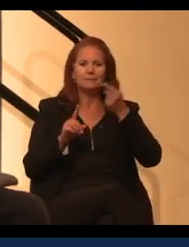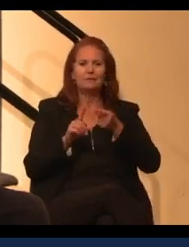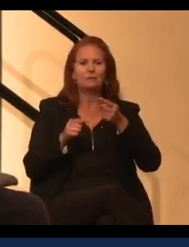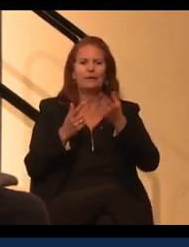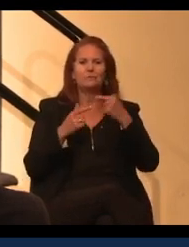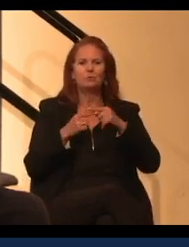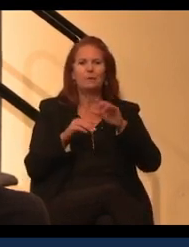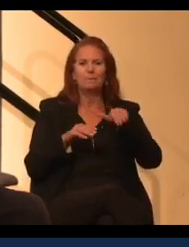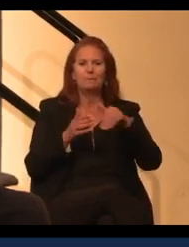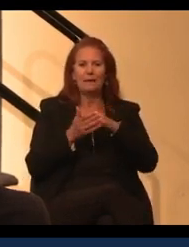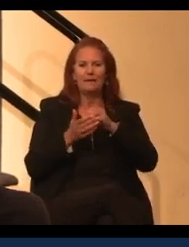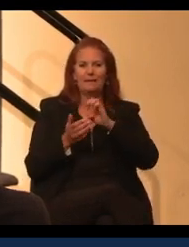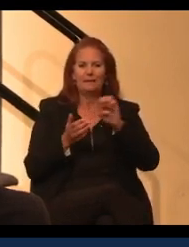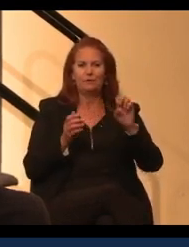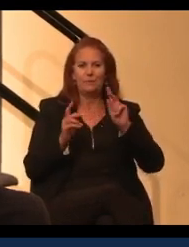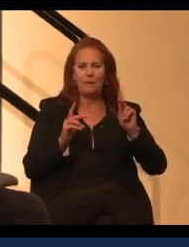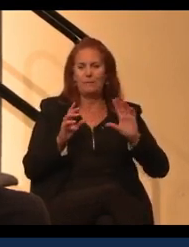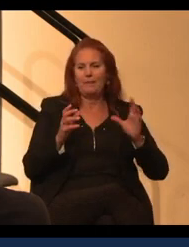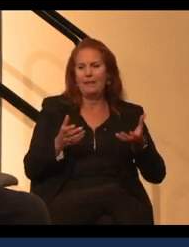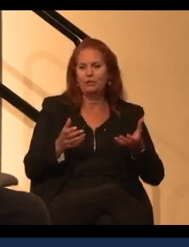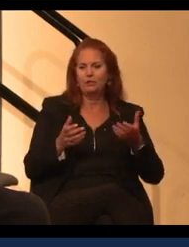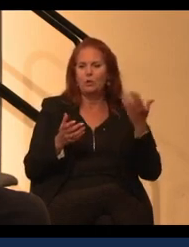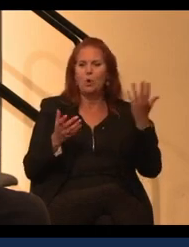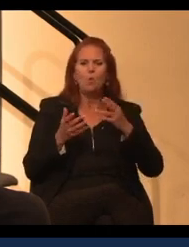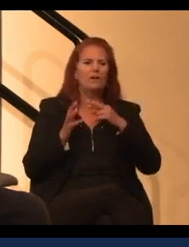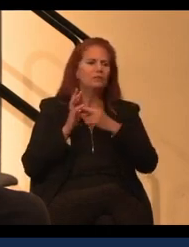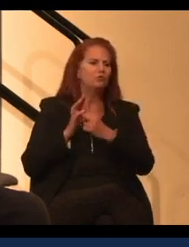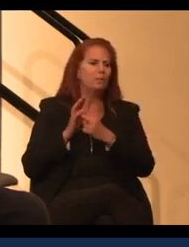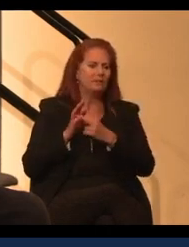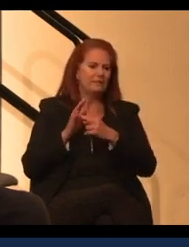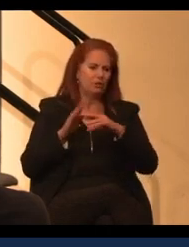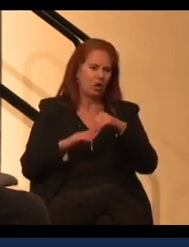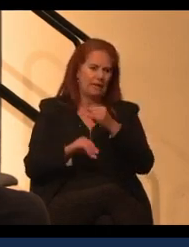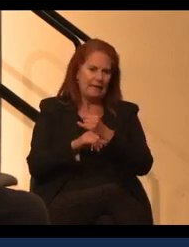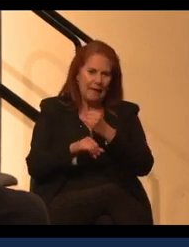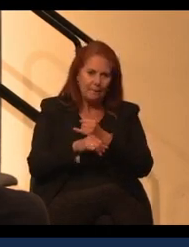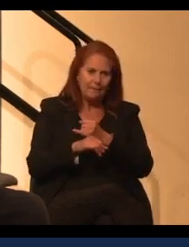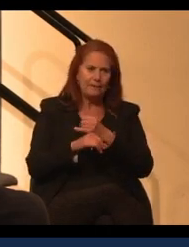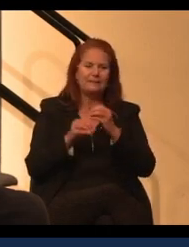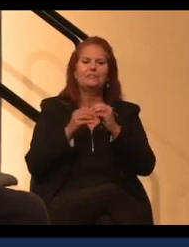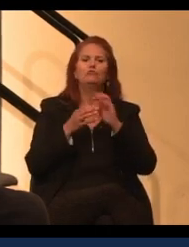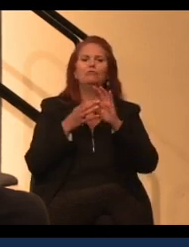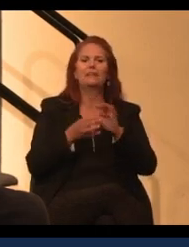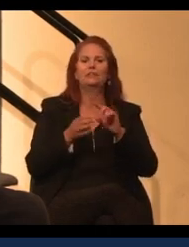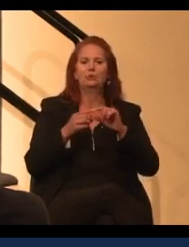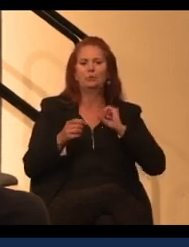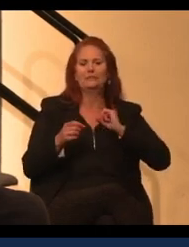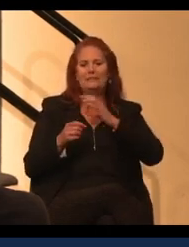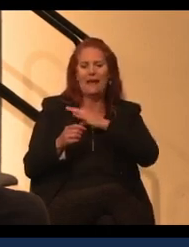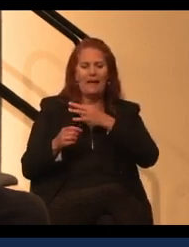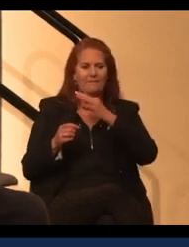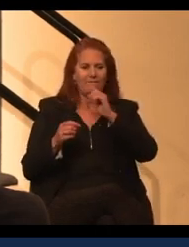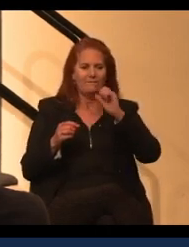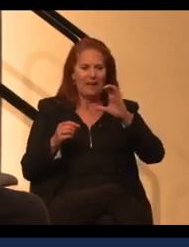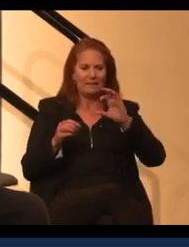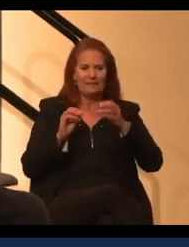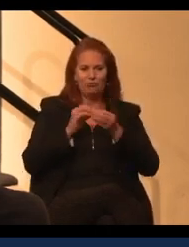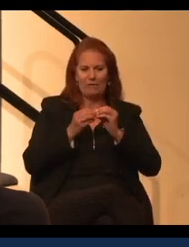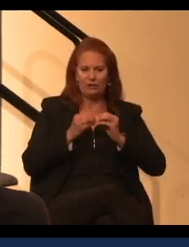to our Middle Eastern populations, what is the representation on campus in relation to staff and faculty